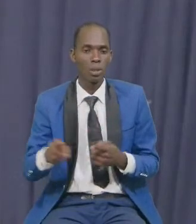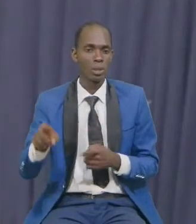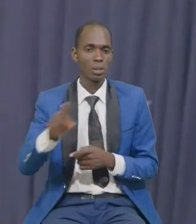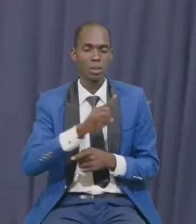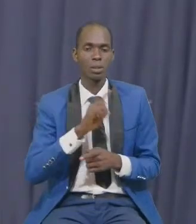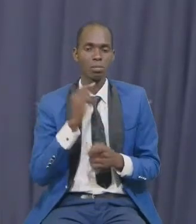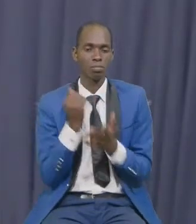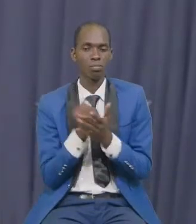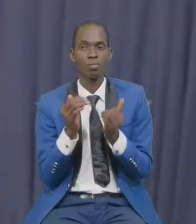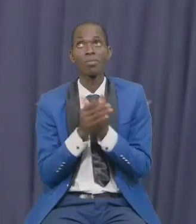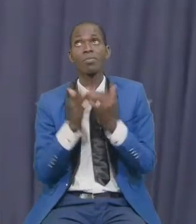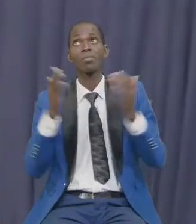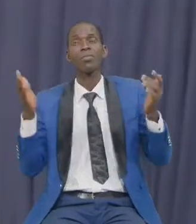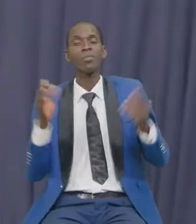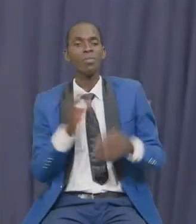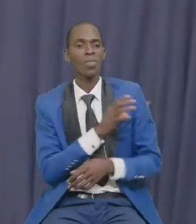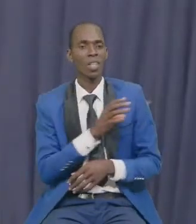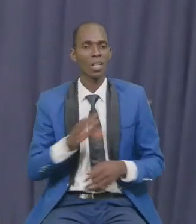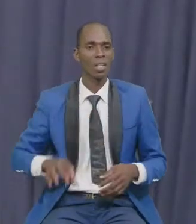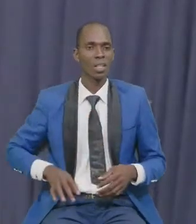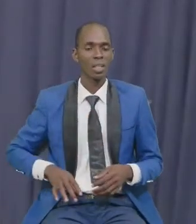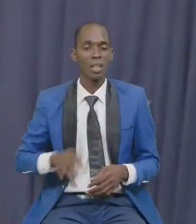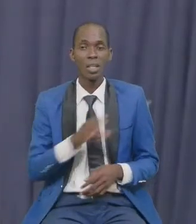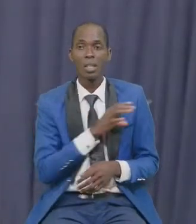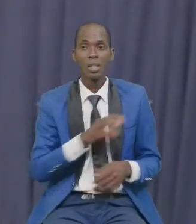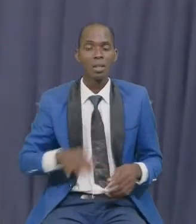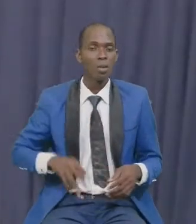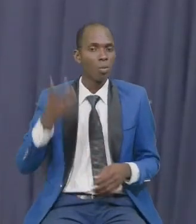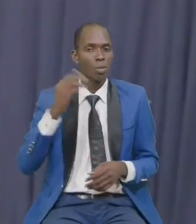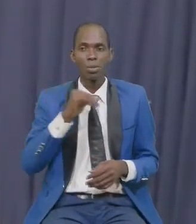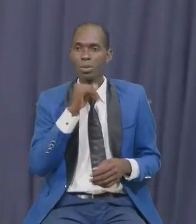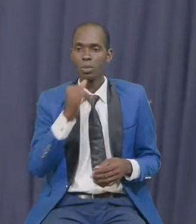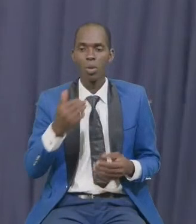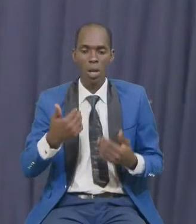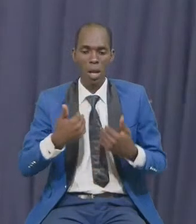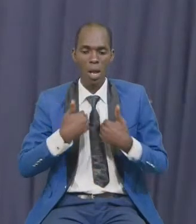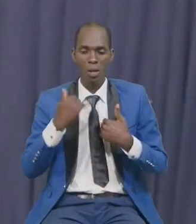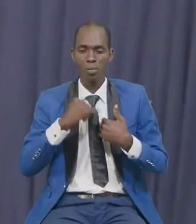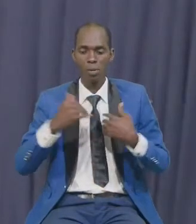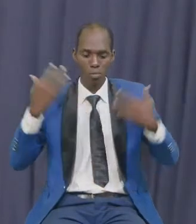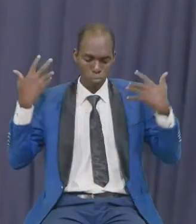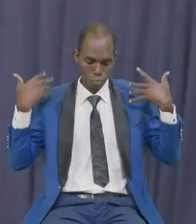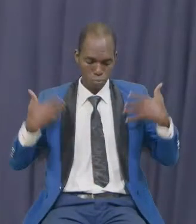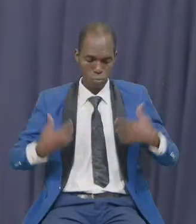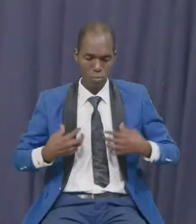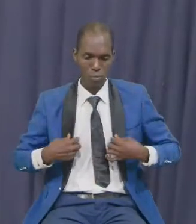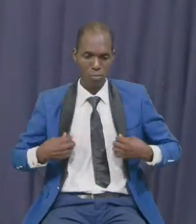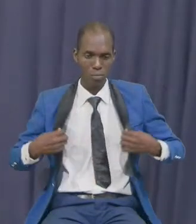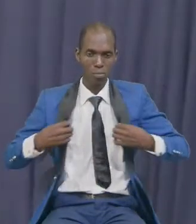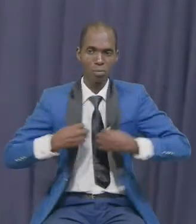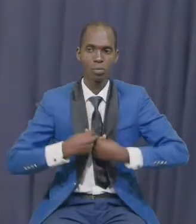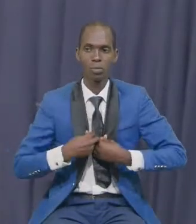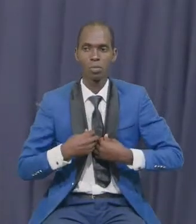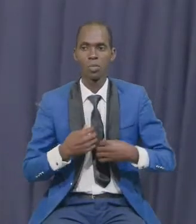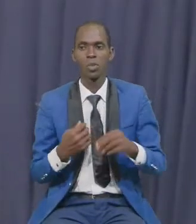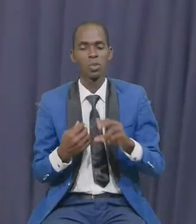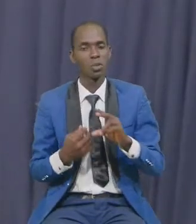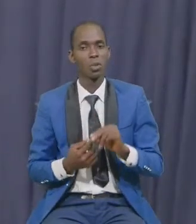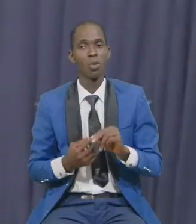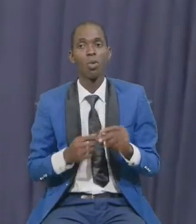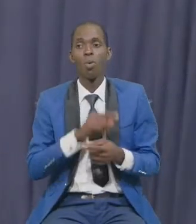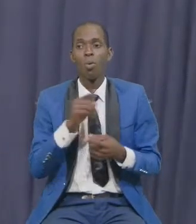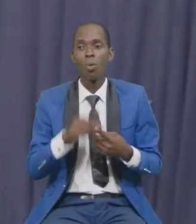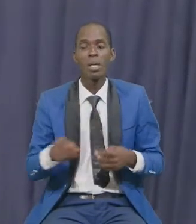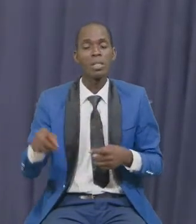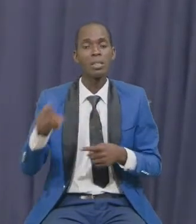Jesus Christ, he was not wearing a suit. You understand humiliation? When they crucified